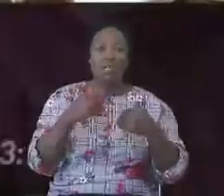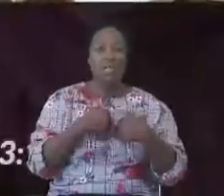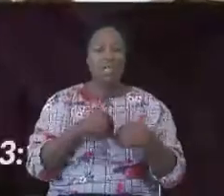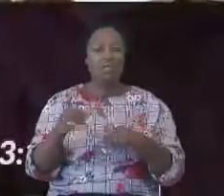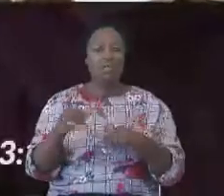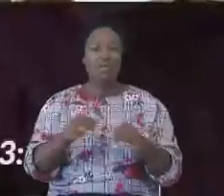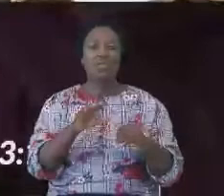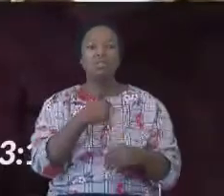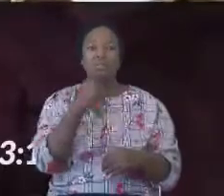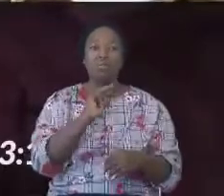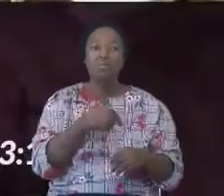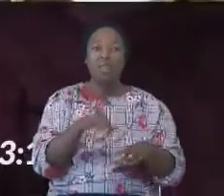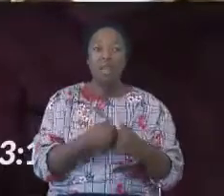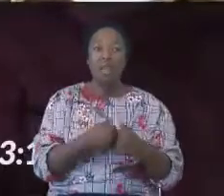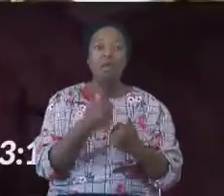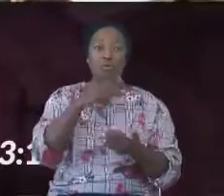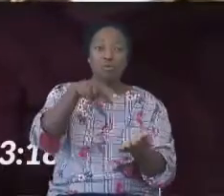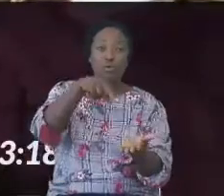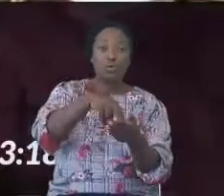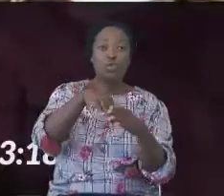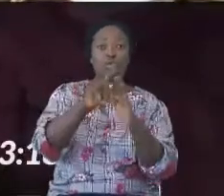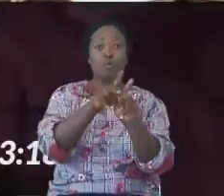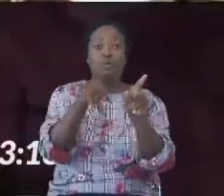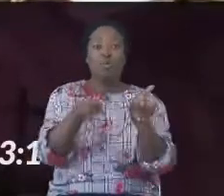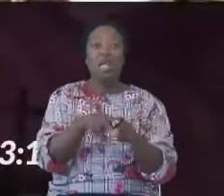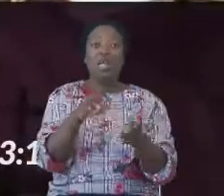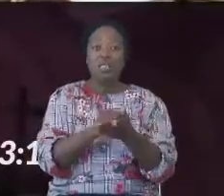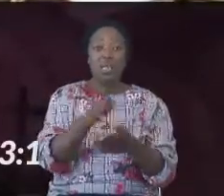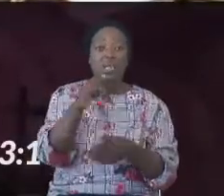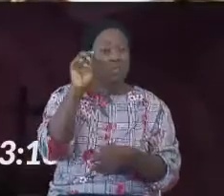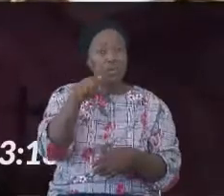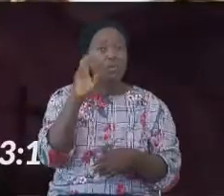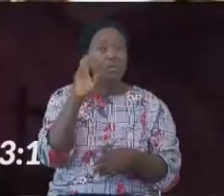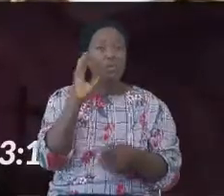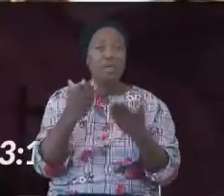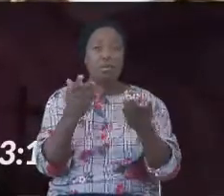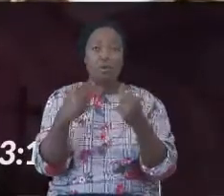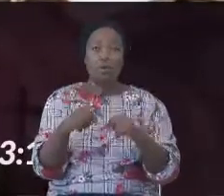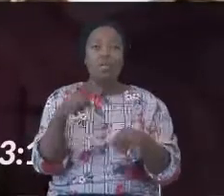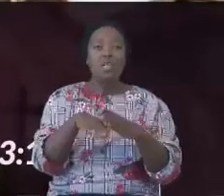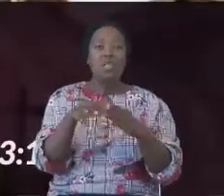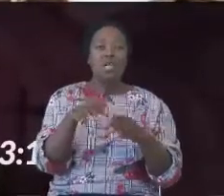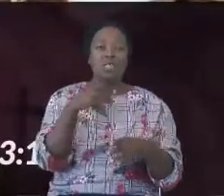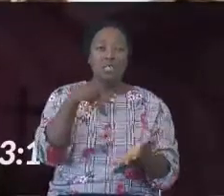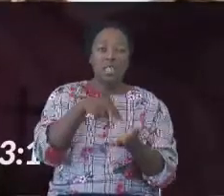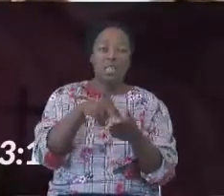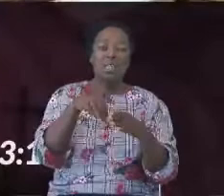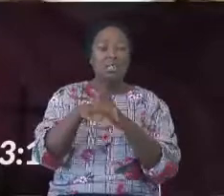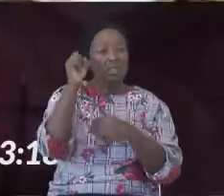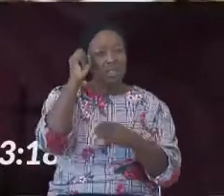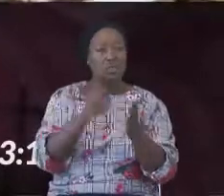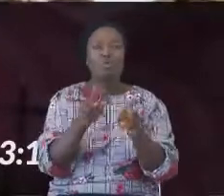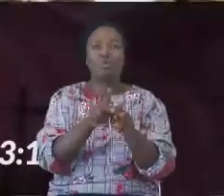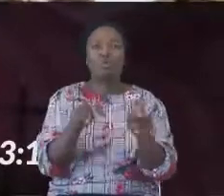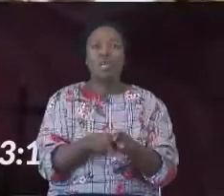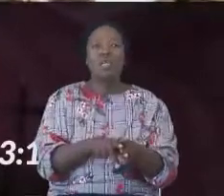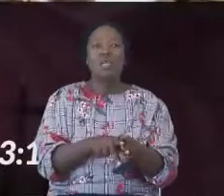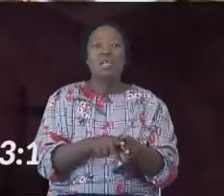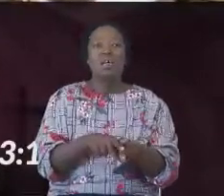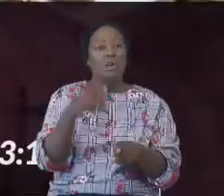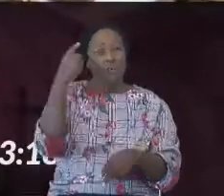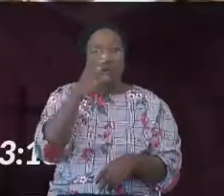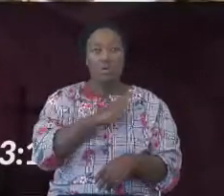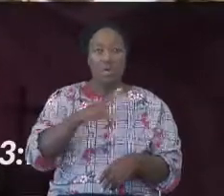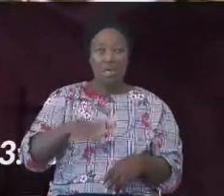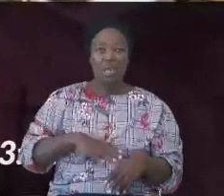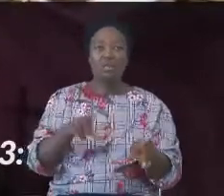tells us what Christ has done. It tells us how he stood in your place, that you might come and stand